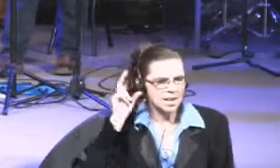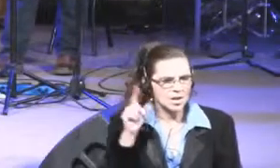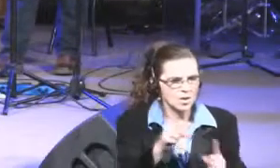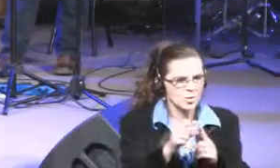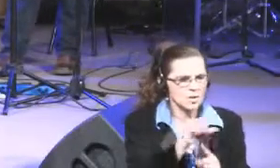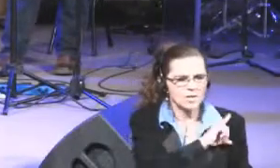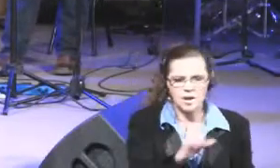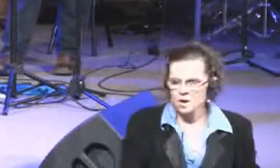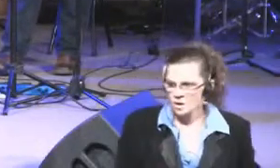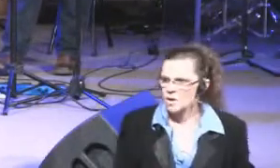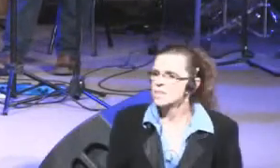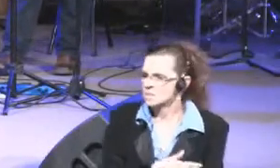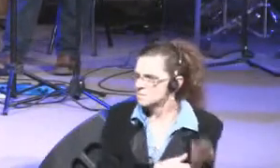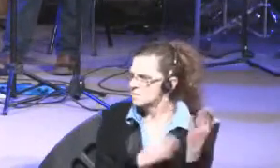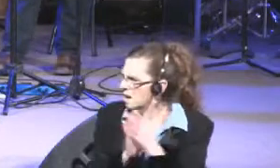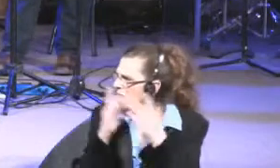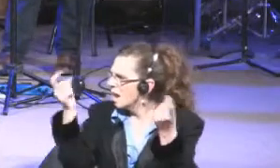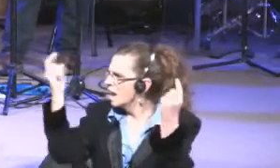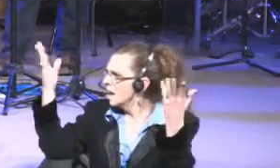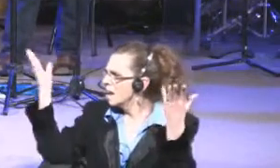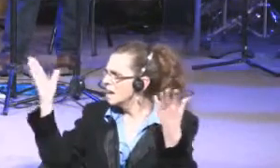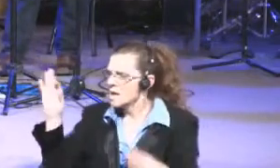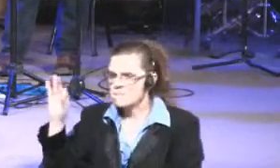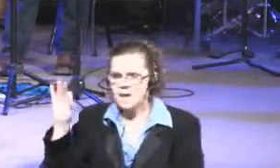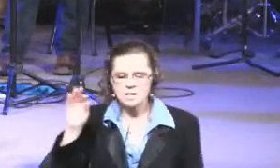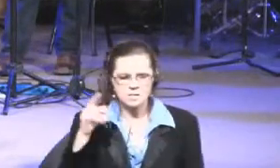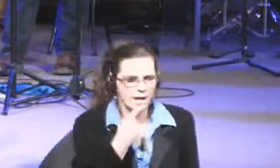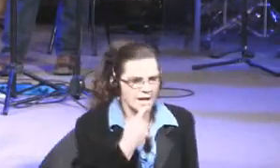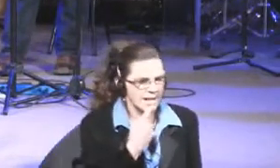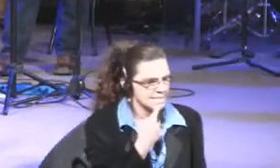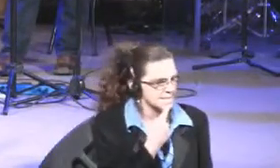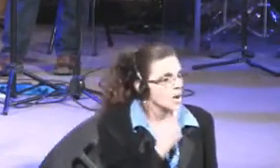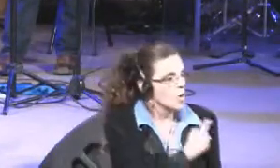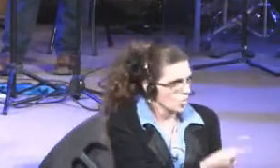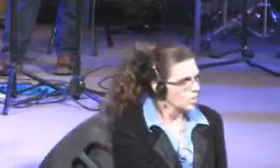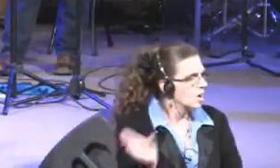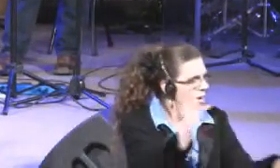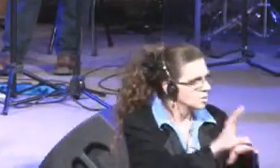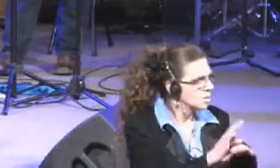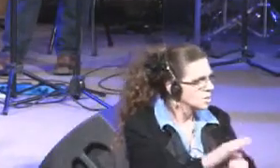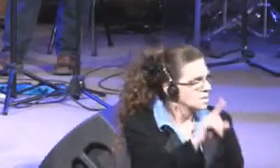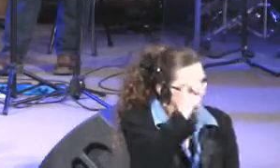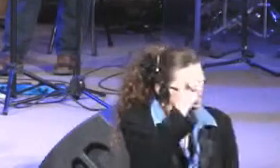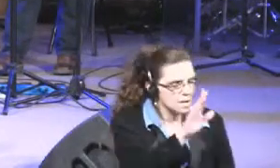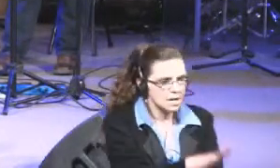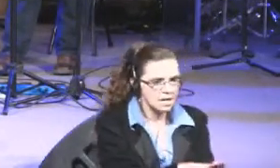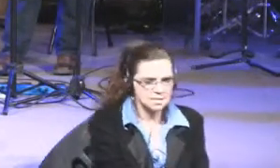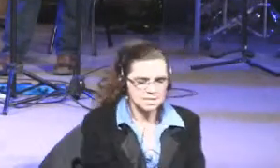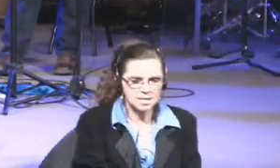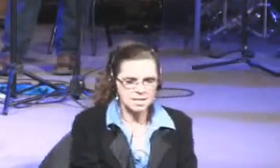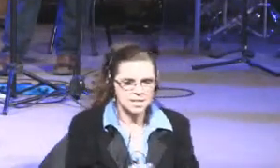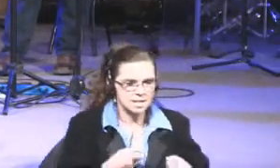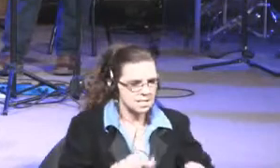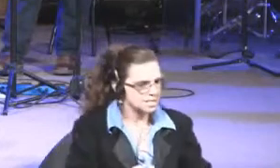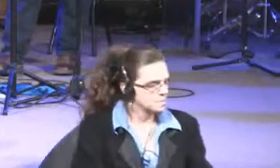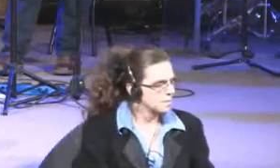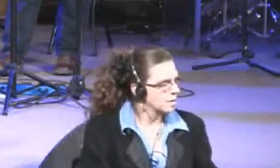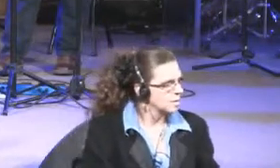hallelujah, hallelujah. As Pastor Mike tells us frequently, we are a church that believes in the spiritual gifts and the tongues